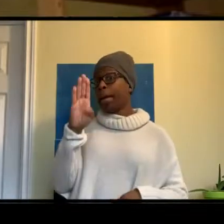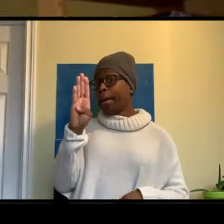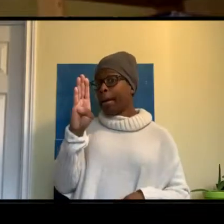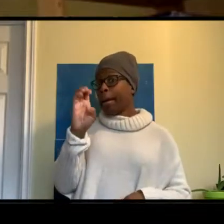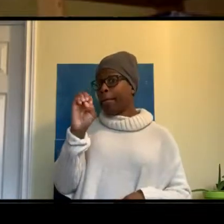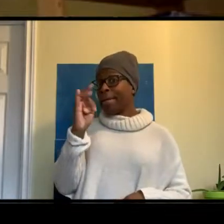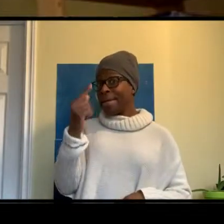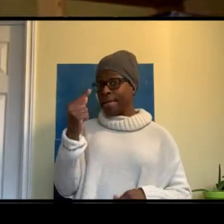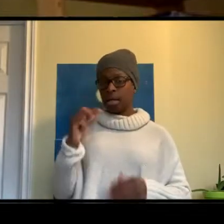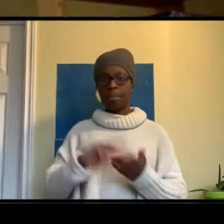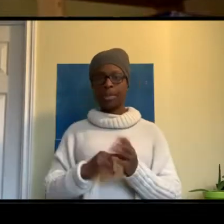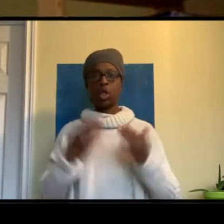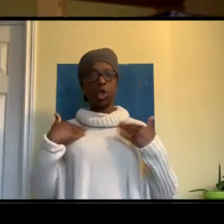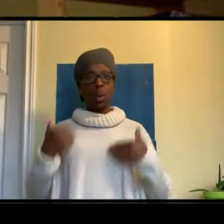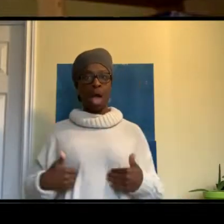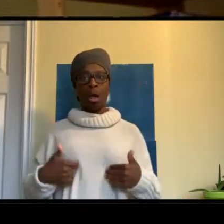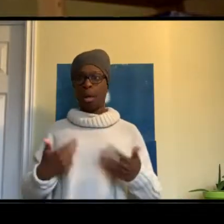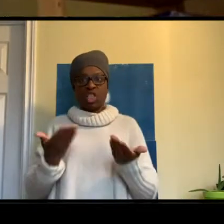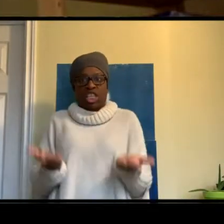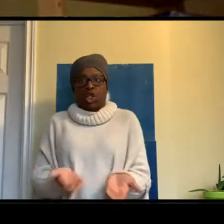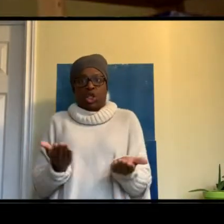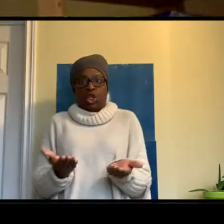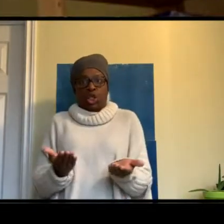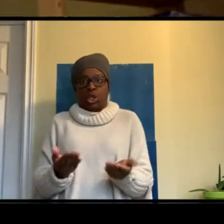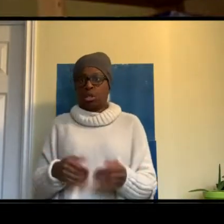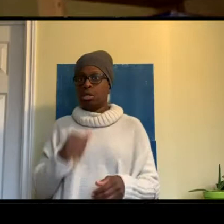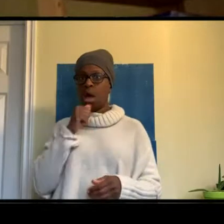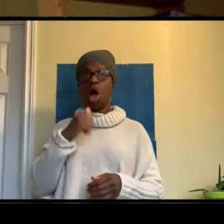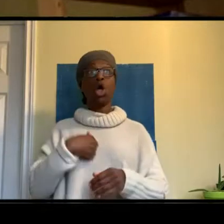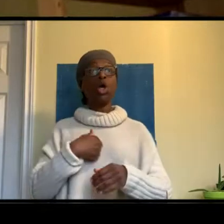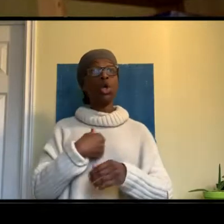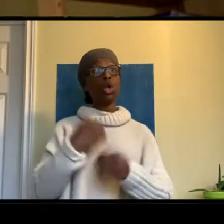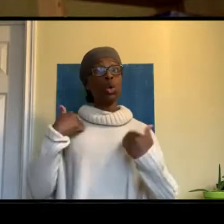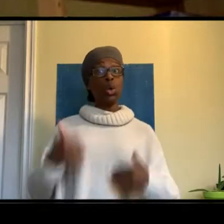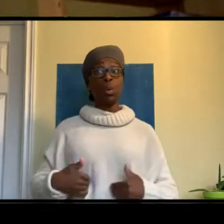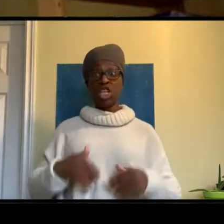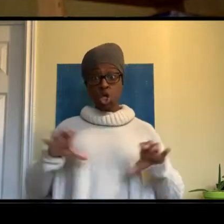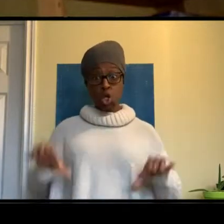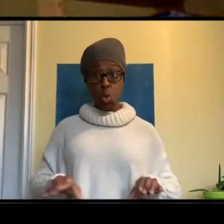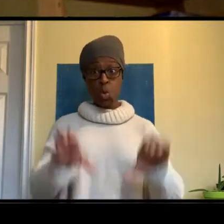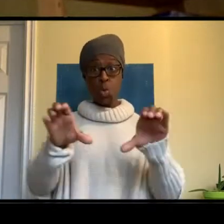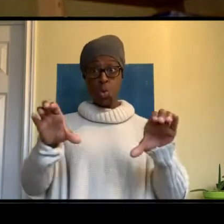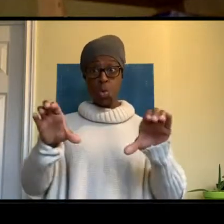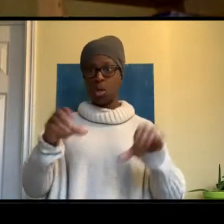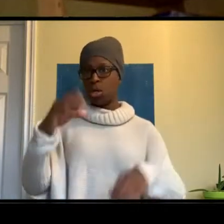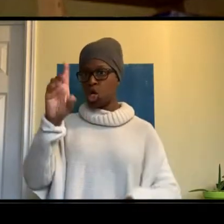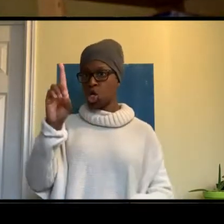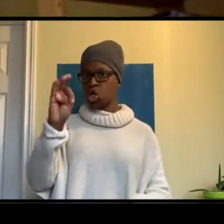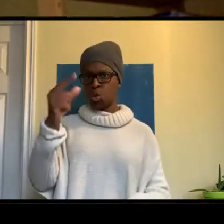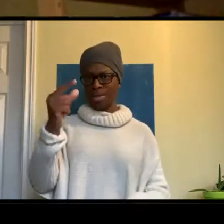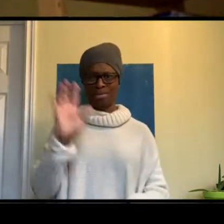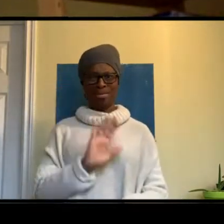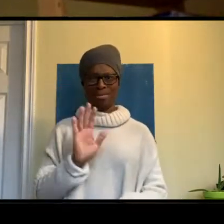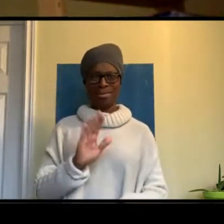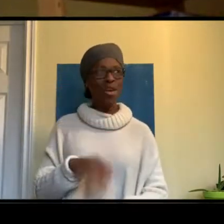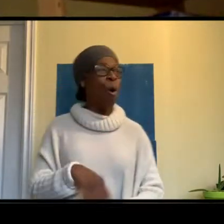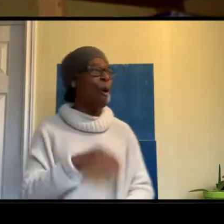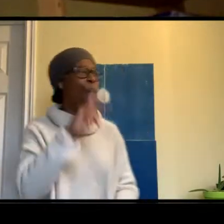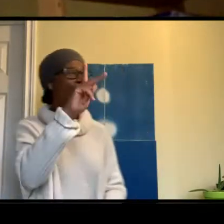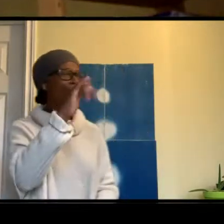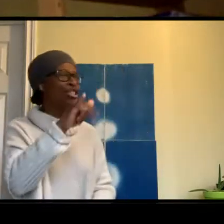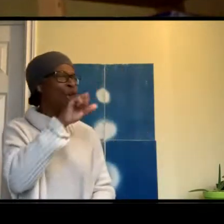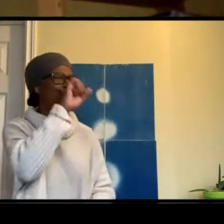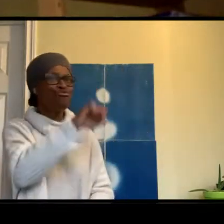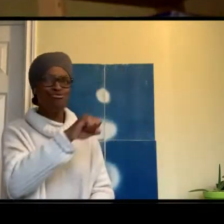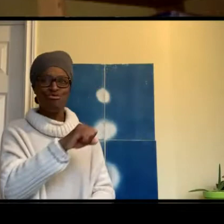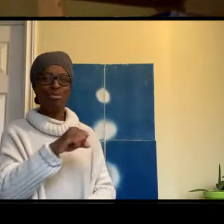ago when I first became ill, and it's been a handy tool. Yeah, it's a good reminder. Two little words. A human being,